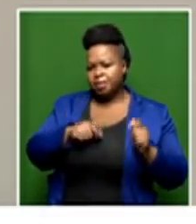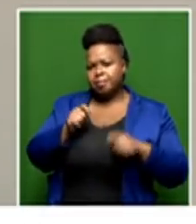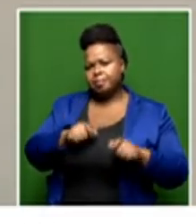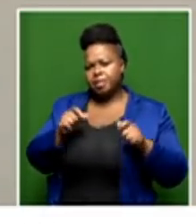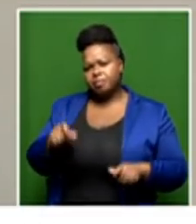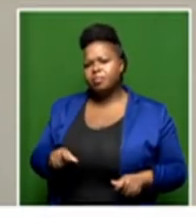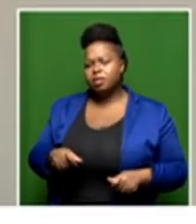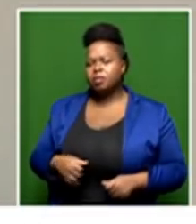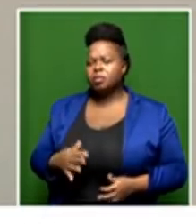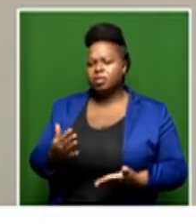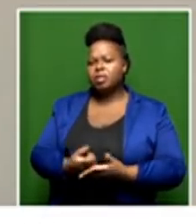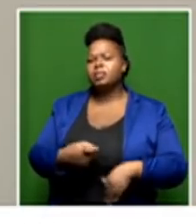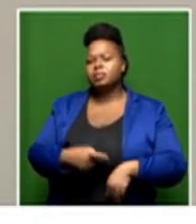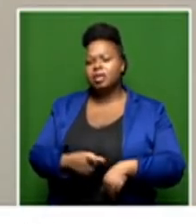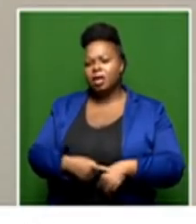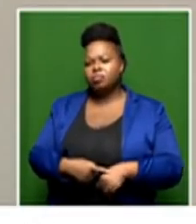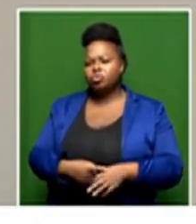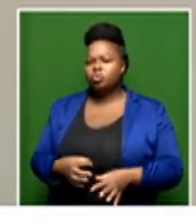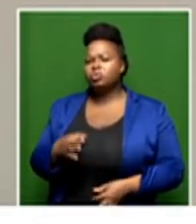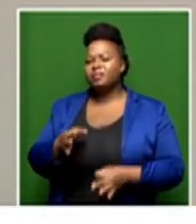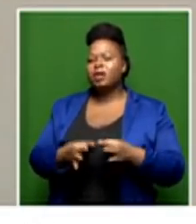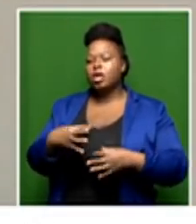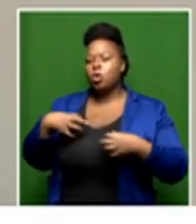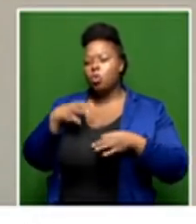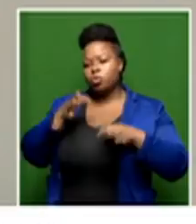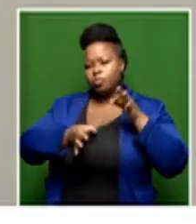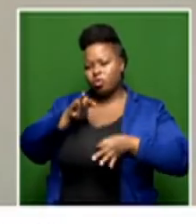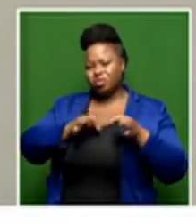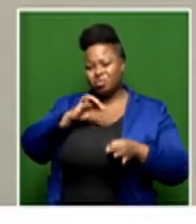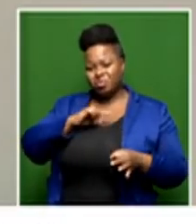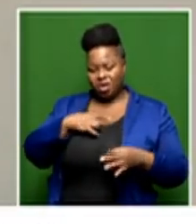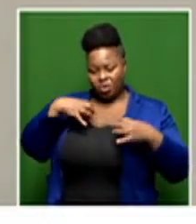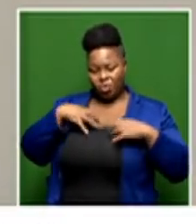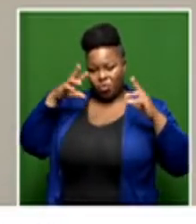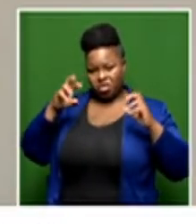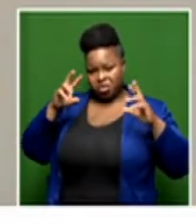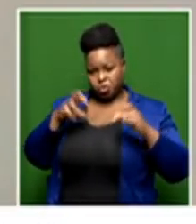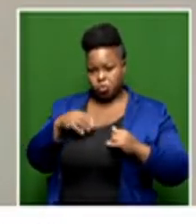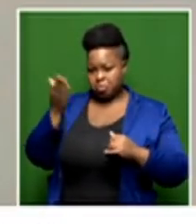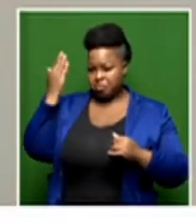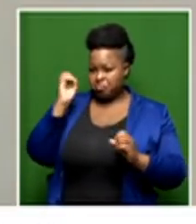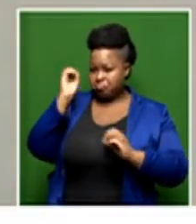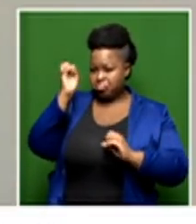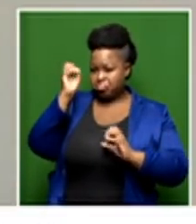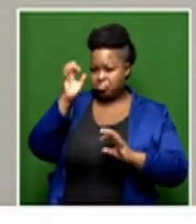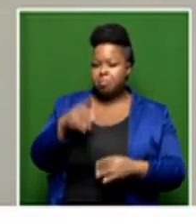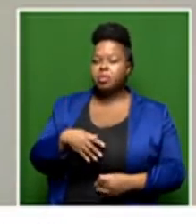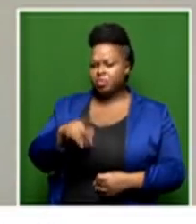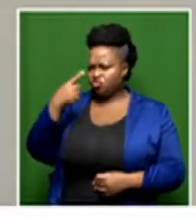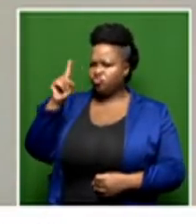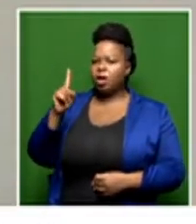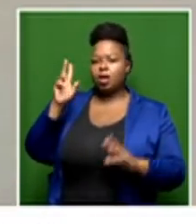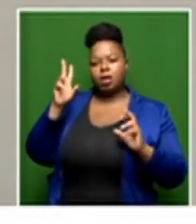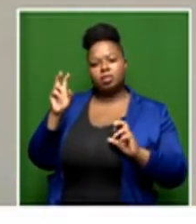really taken time to define their politics, and the issues that they raise are the right